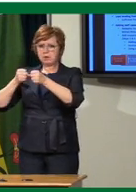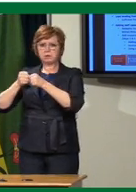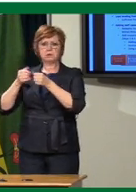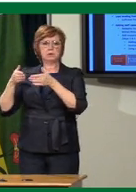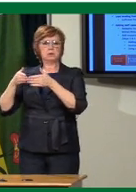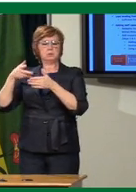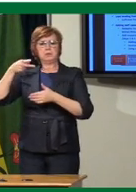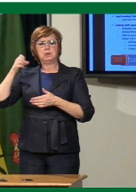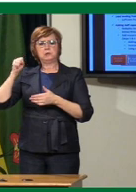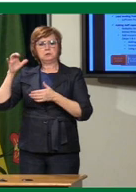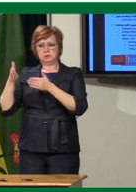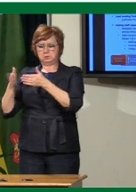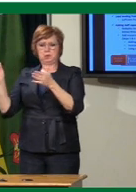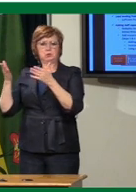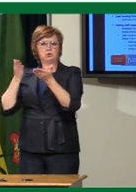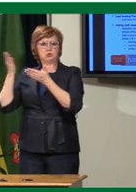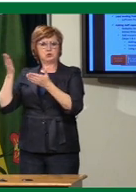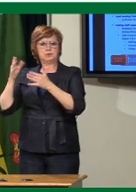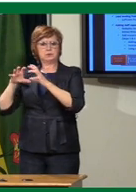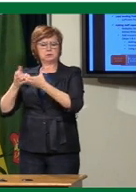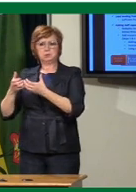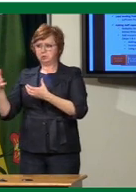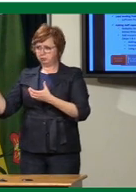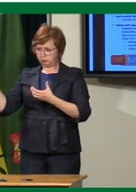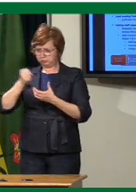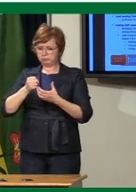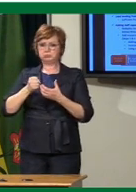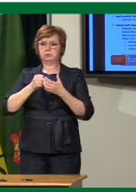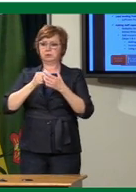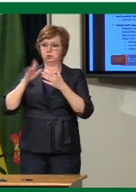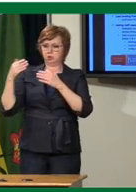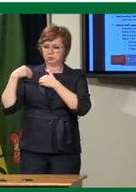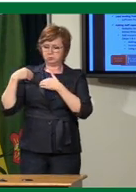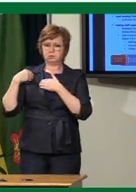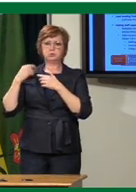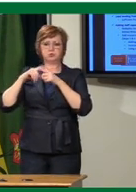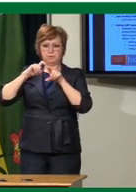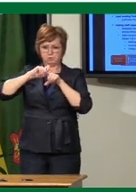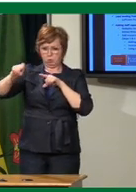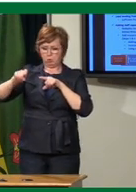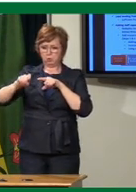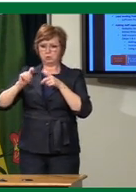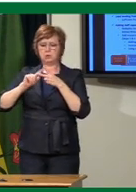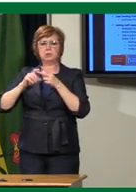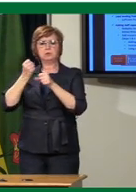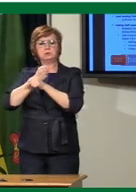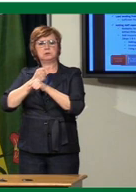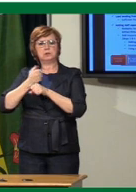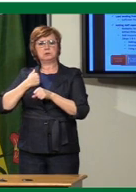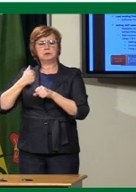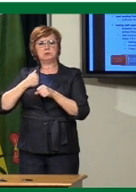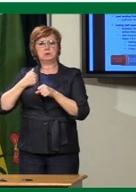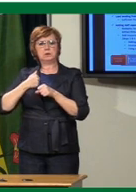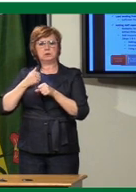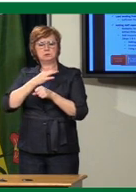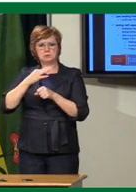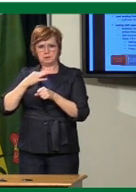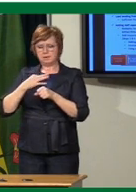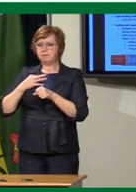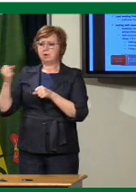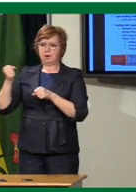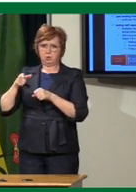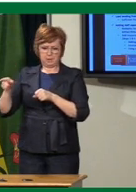Service Commission, as well as federal employees from Stats Canada. We currently have over 100 Public